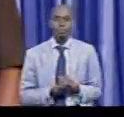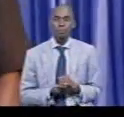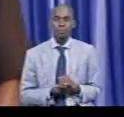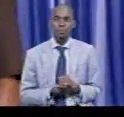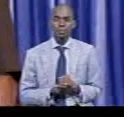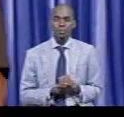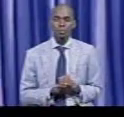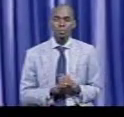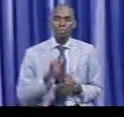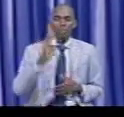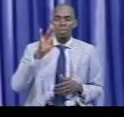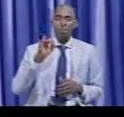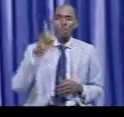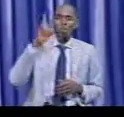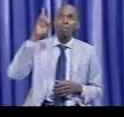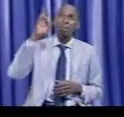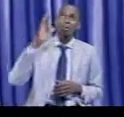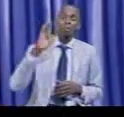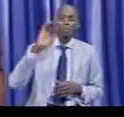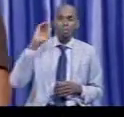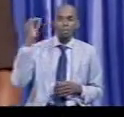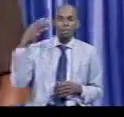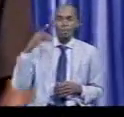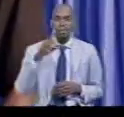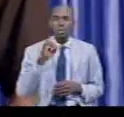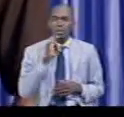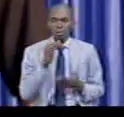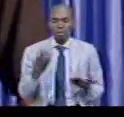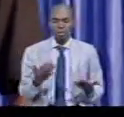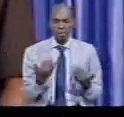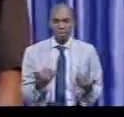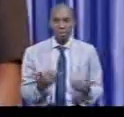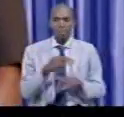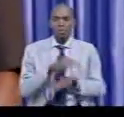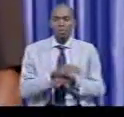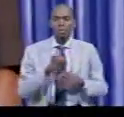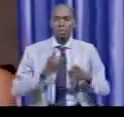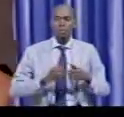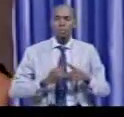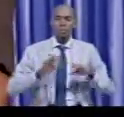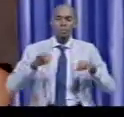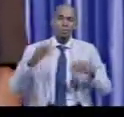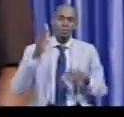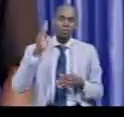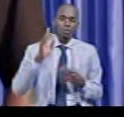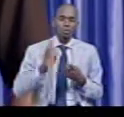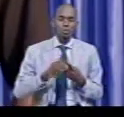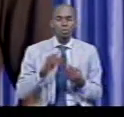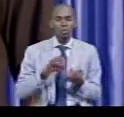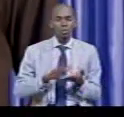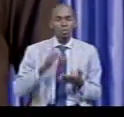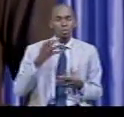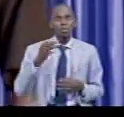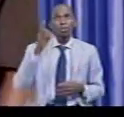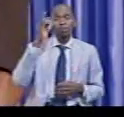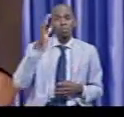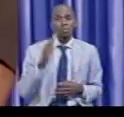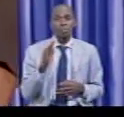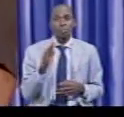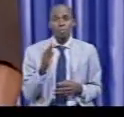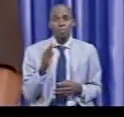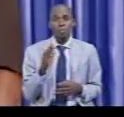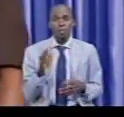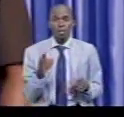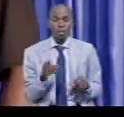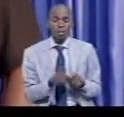By God's grace, I'm here this evening to testify to the glory of God. As Dr.